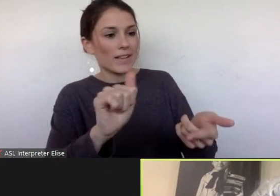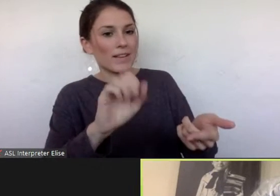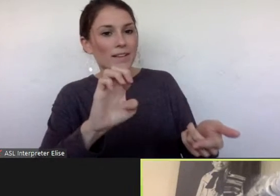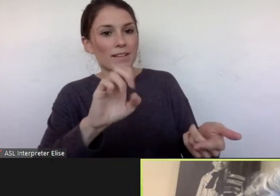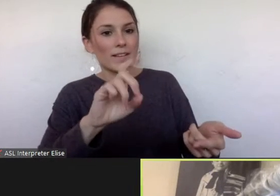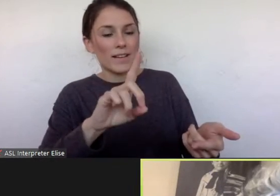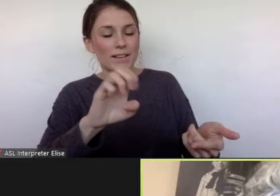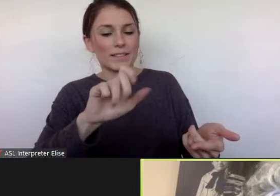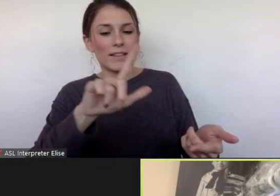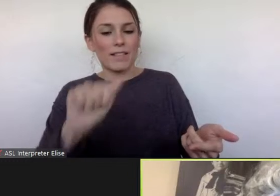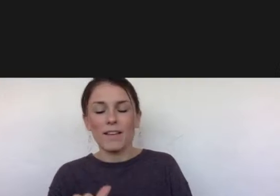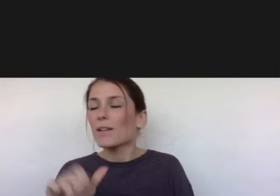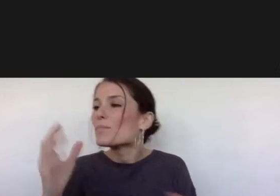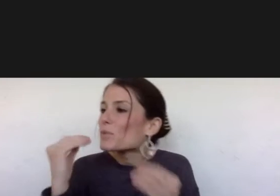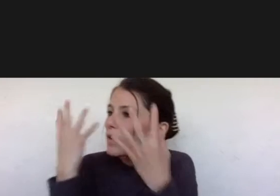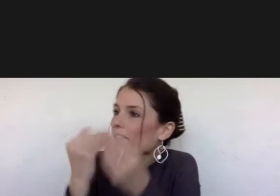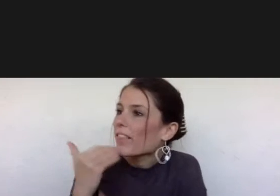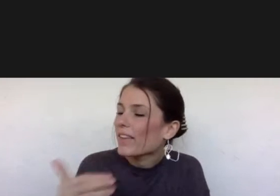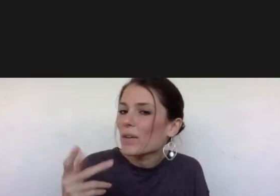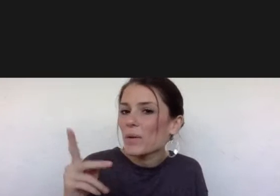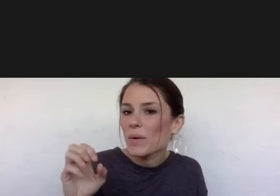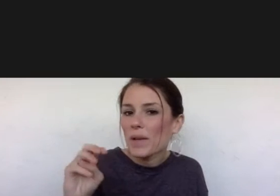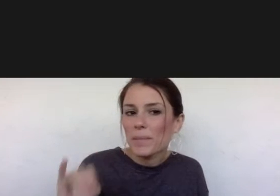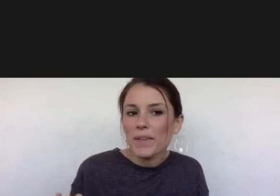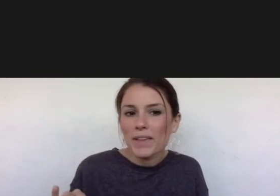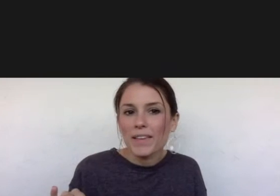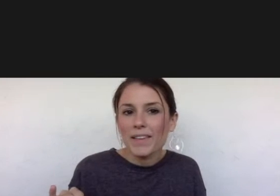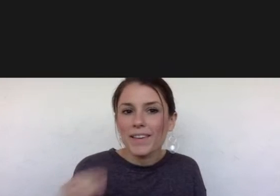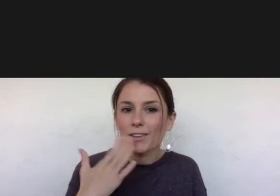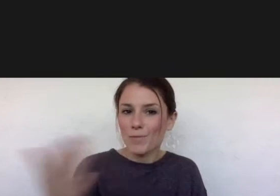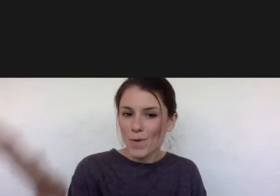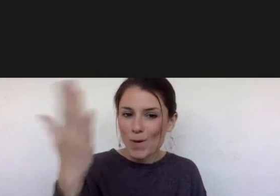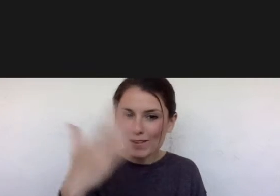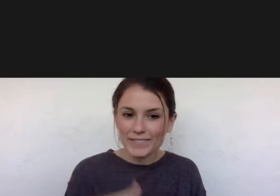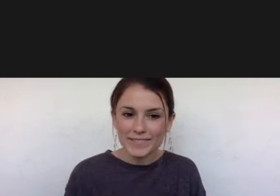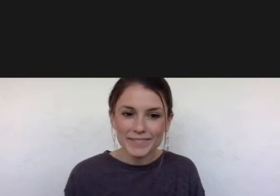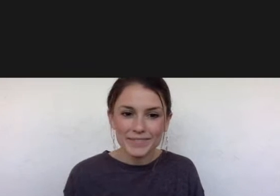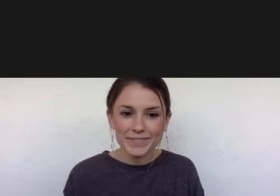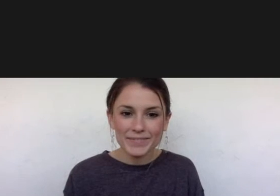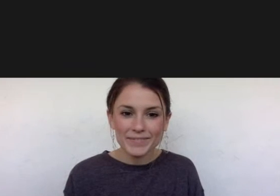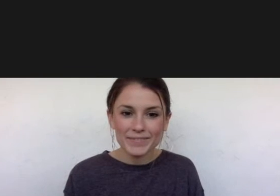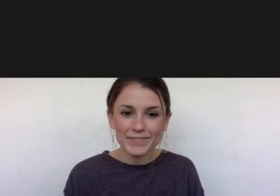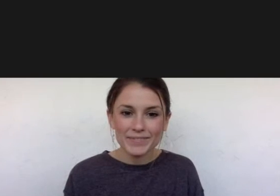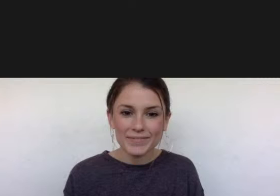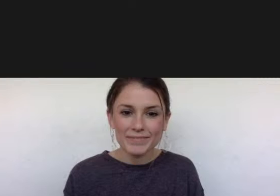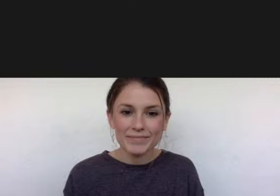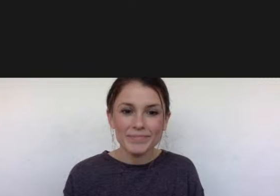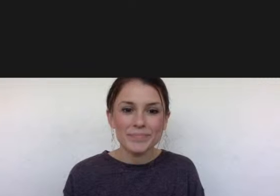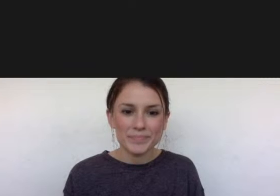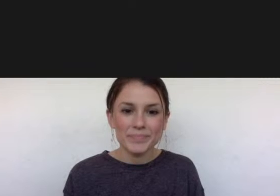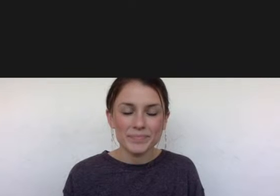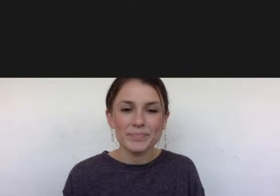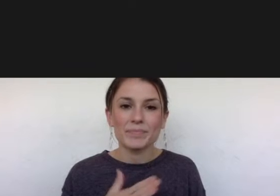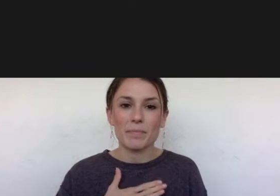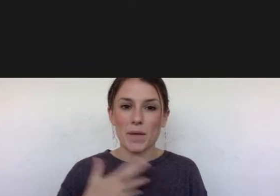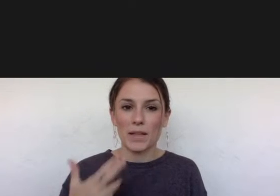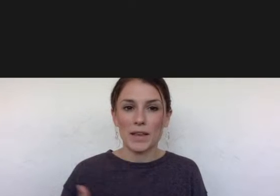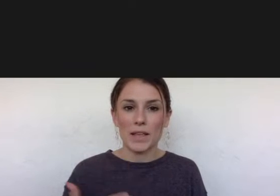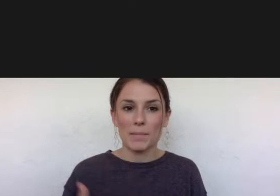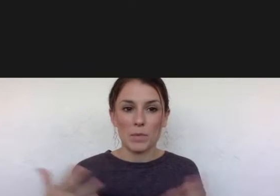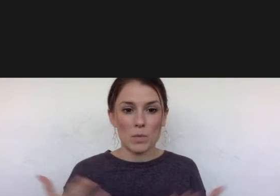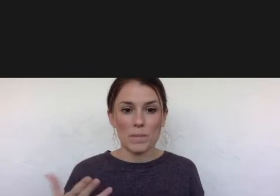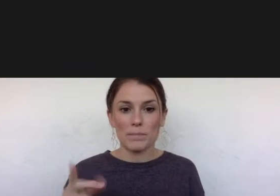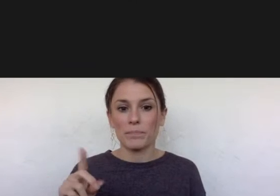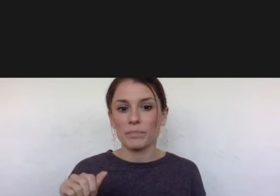Beautiful. Thank you, Kemi. Buenos días. Good morning. My name is